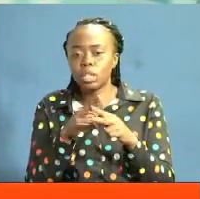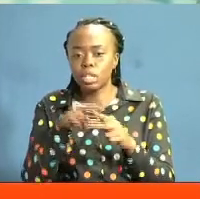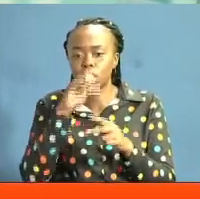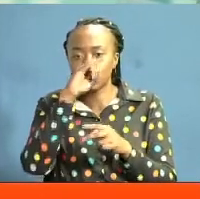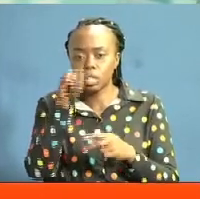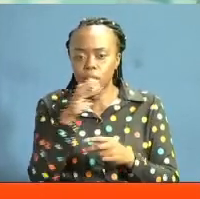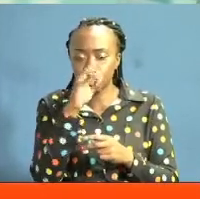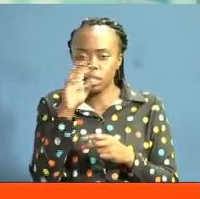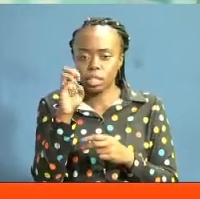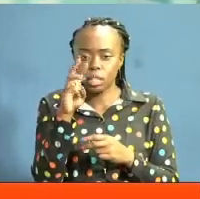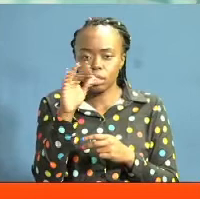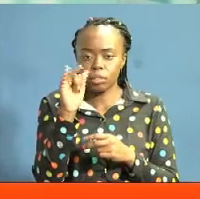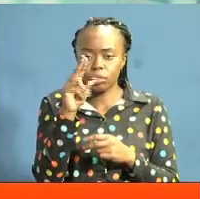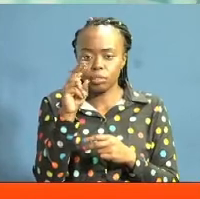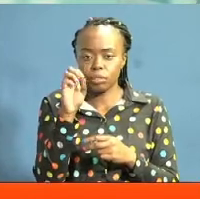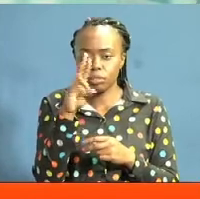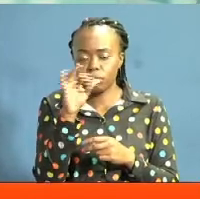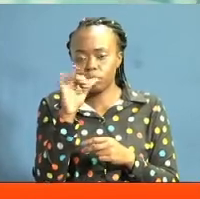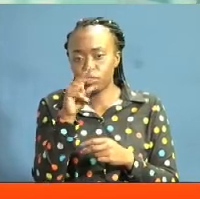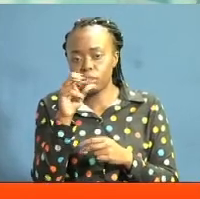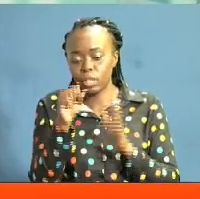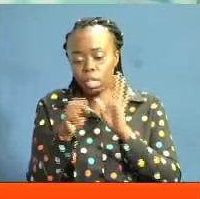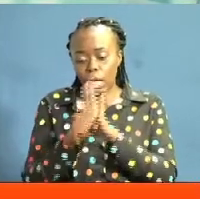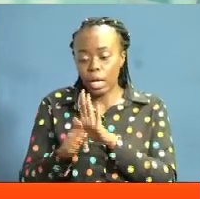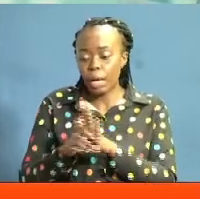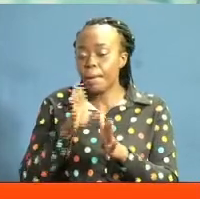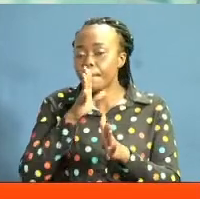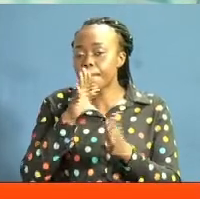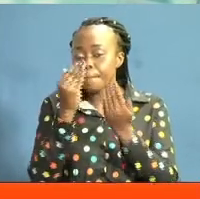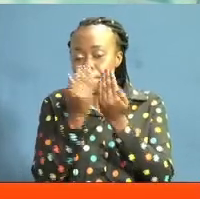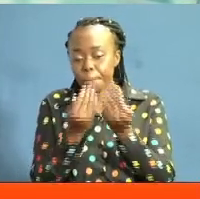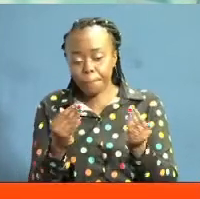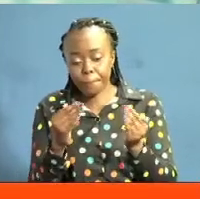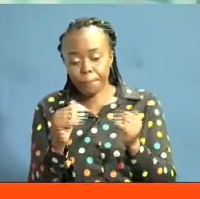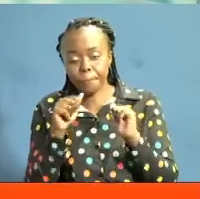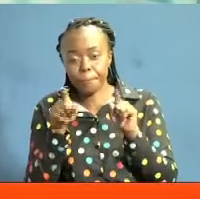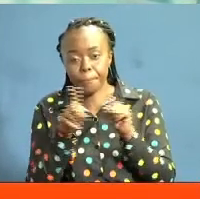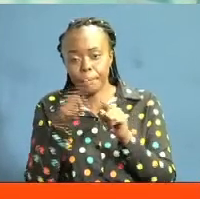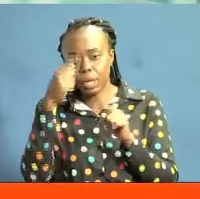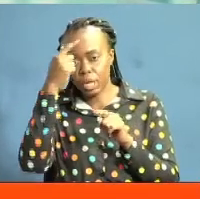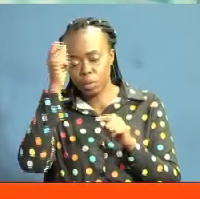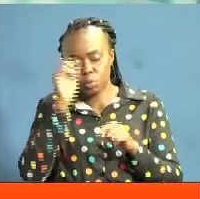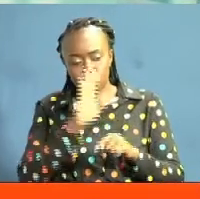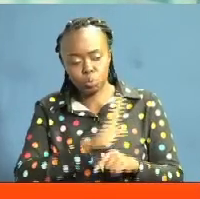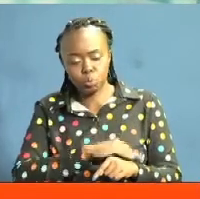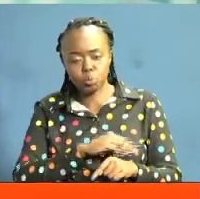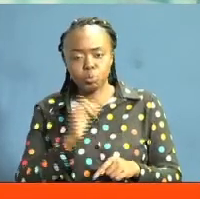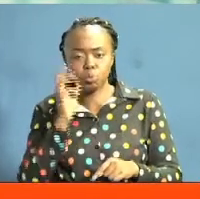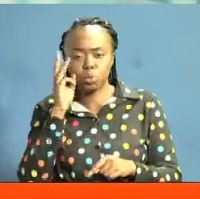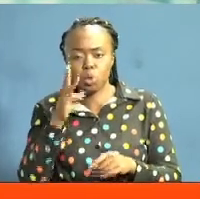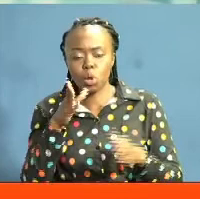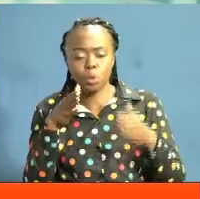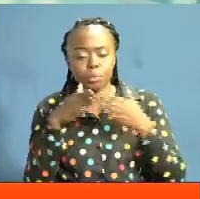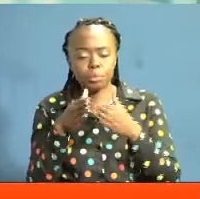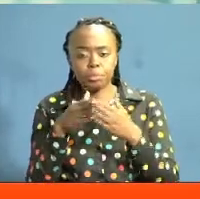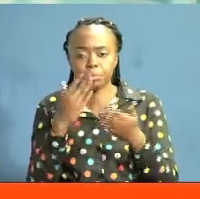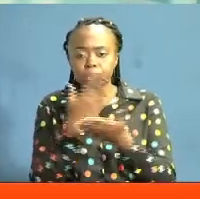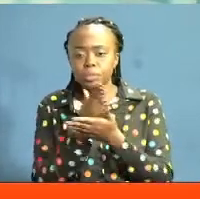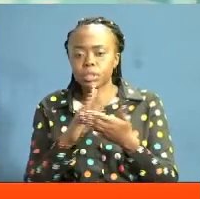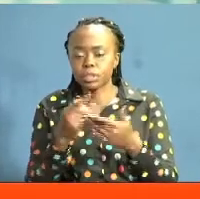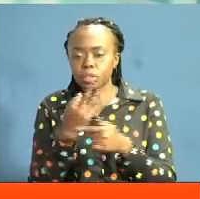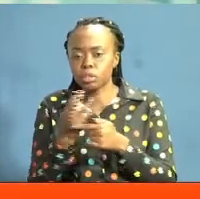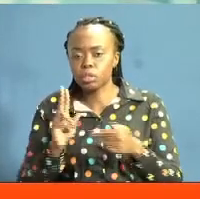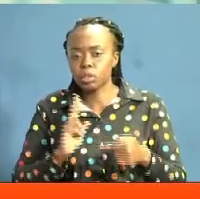Jephthah. He was rejected by his siblings because Jephthah's mother was a prostitute. Some of us